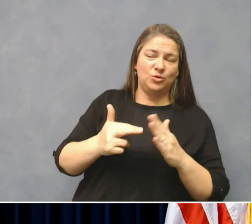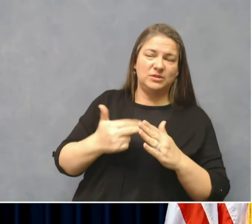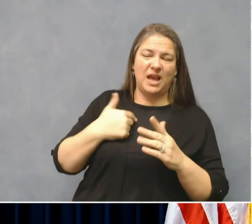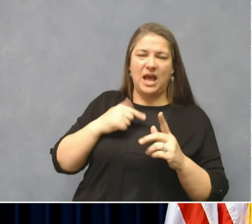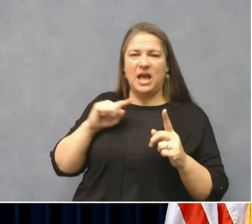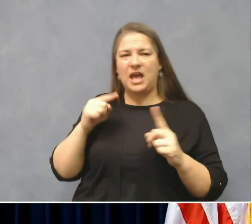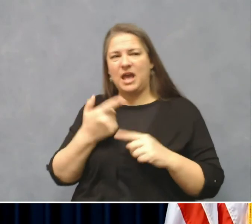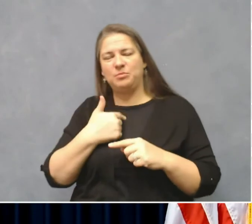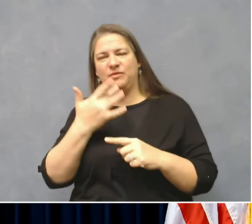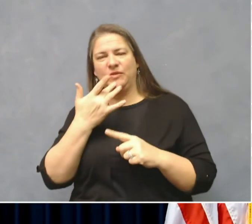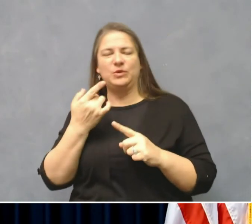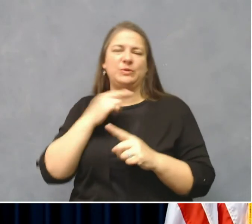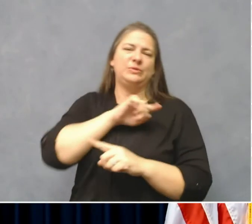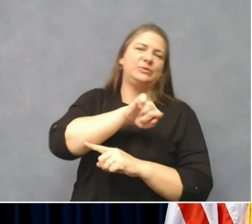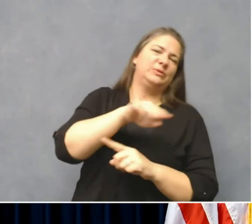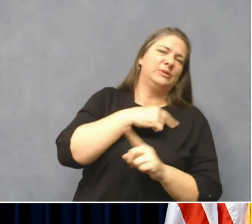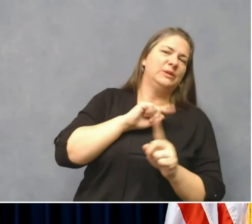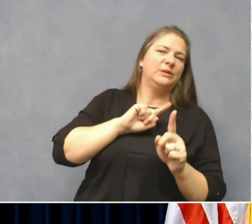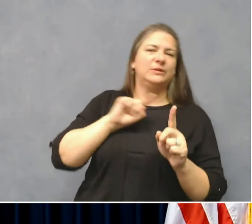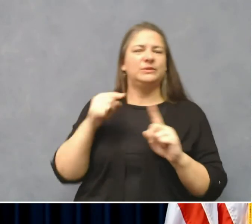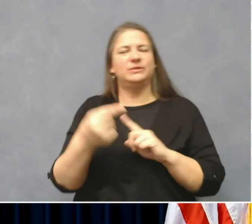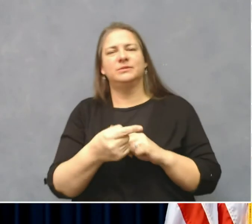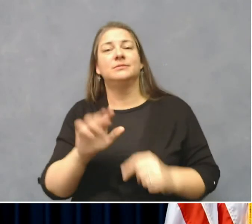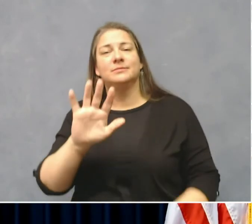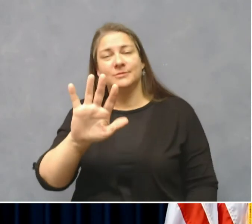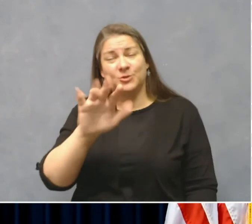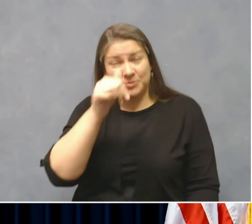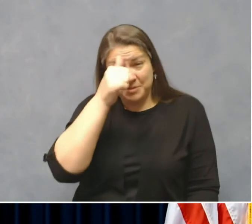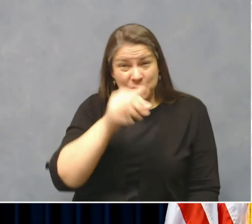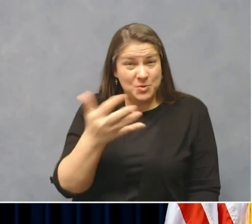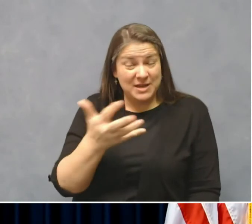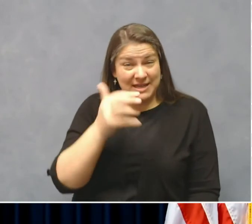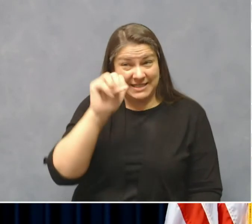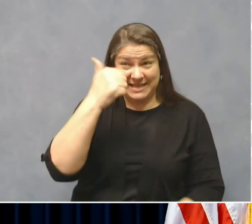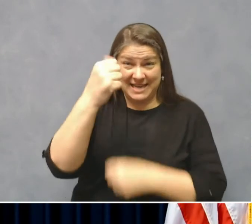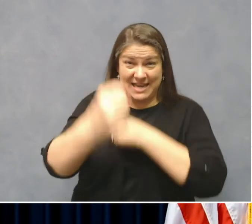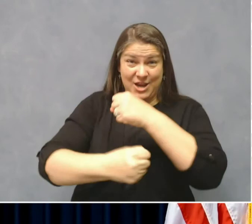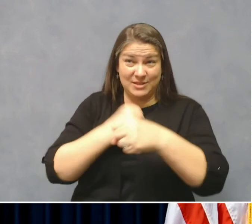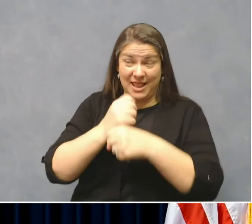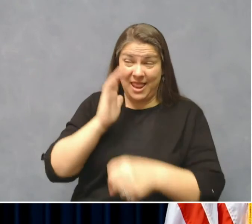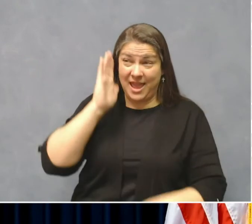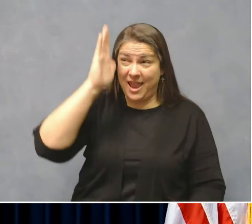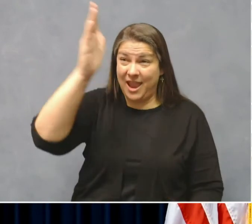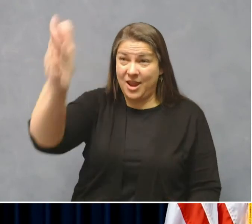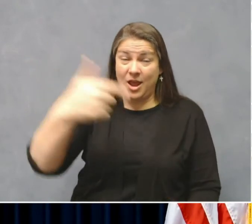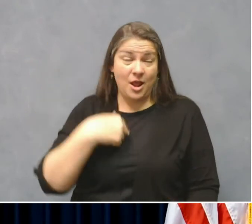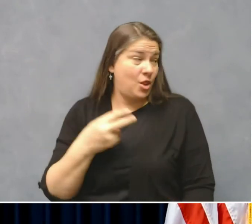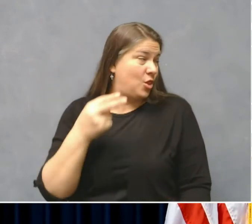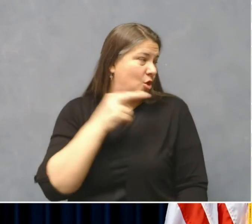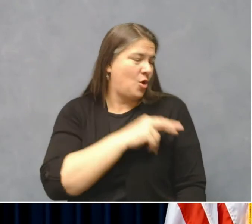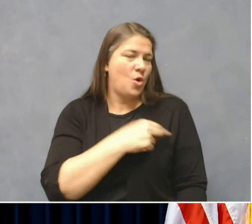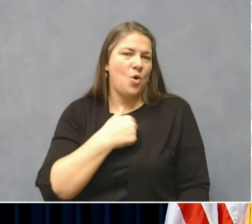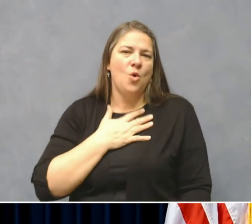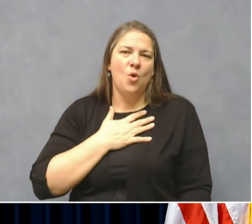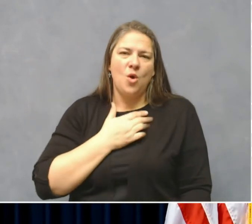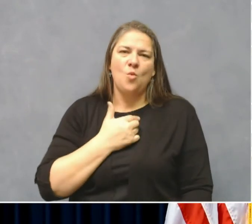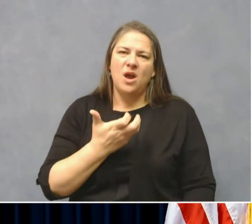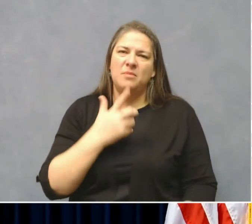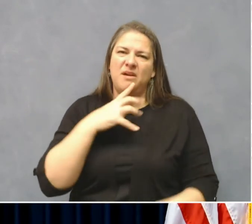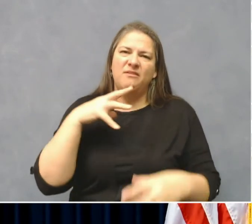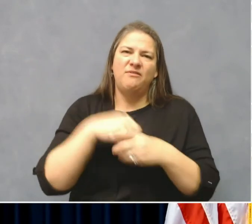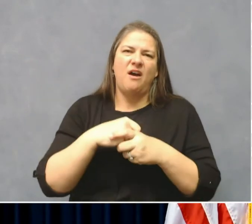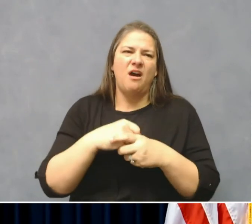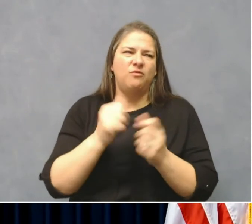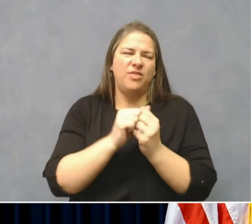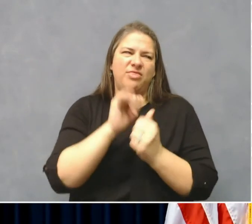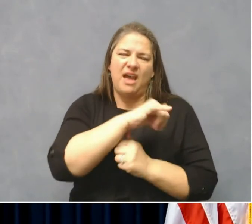just remember that 10 years from now, looking back, we want to be a part of the team that took the actions that we're